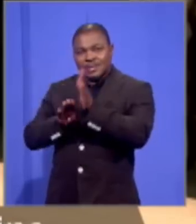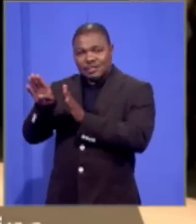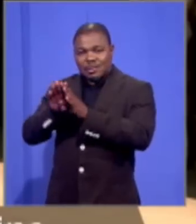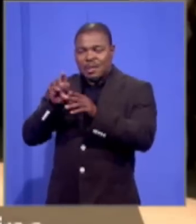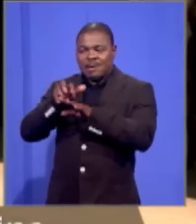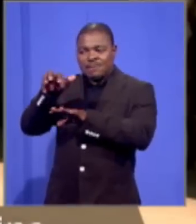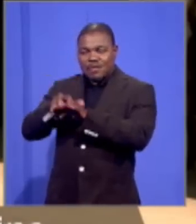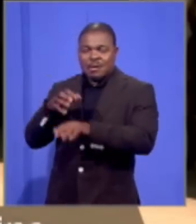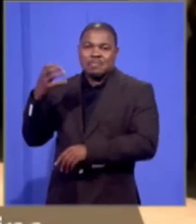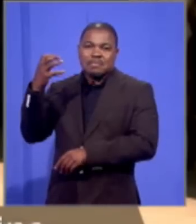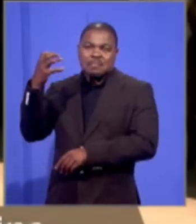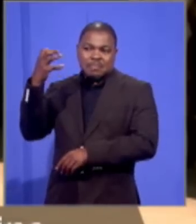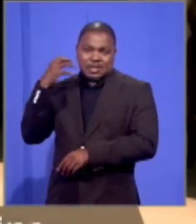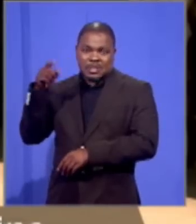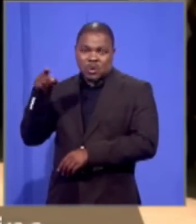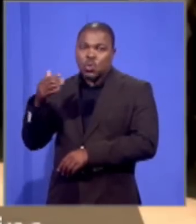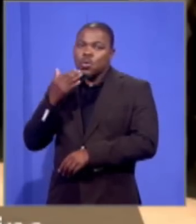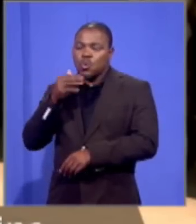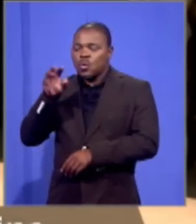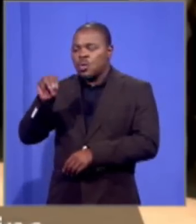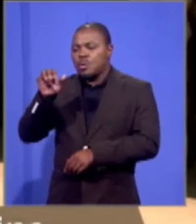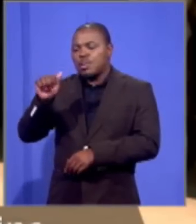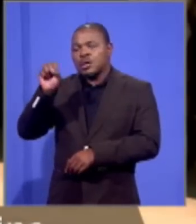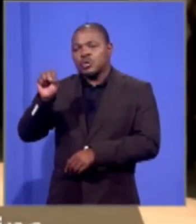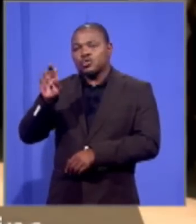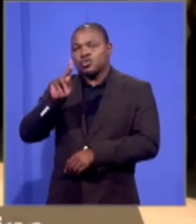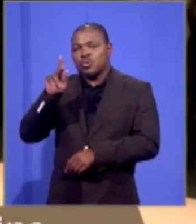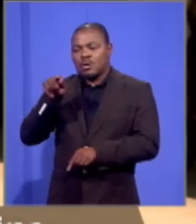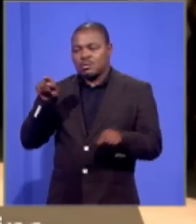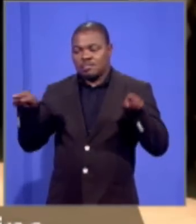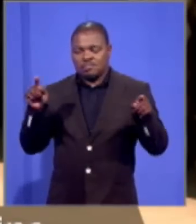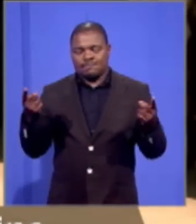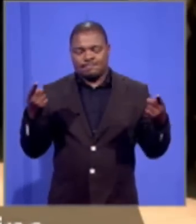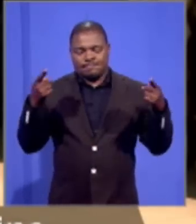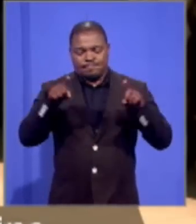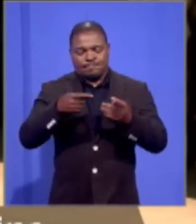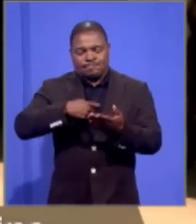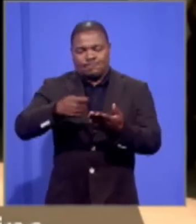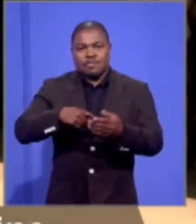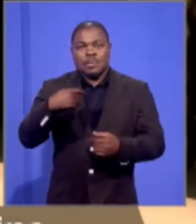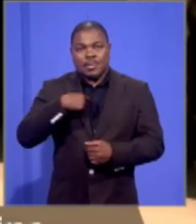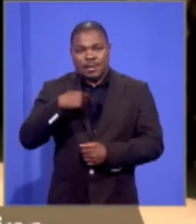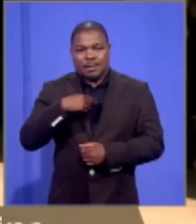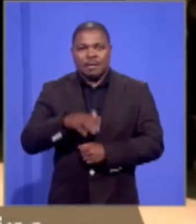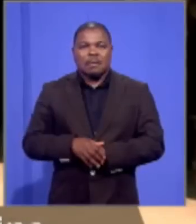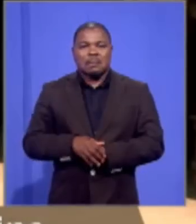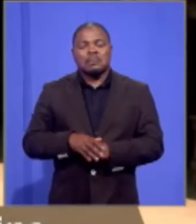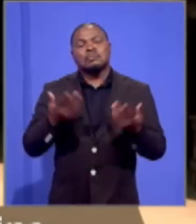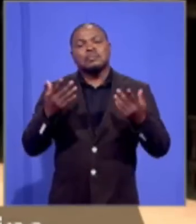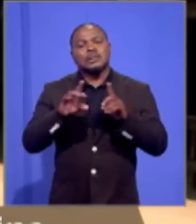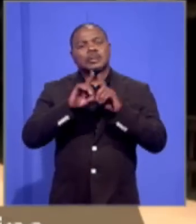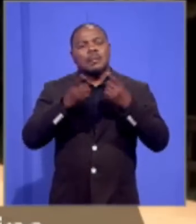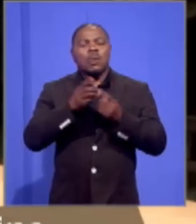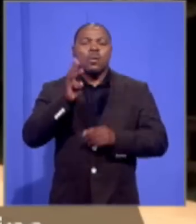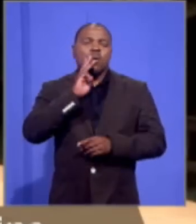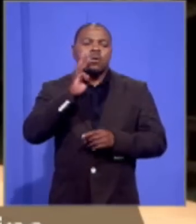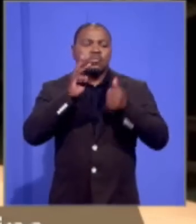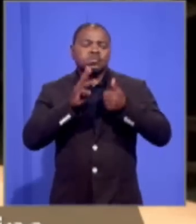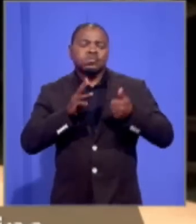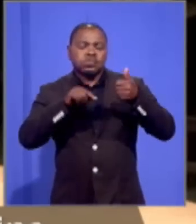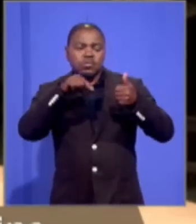temothuo kwa nageng ya Zimbabwe Dr. Anxious Masuka ba sainile tumalano eno ke tlile go buisana le tlhogo ya lefapha la merero ya metsi profenseng